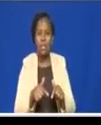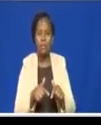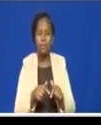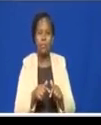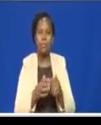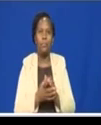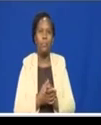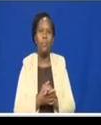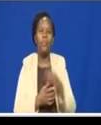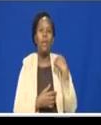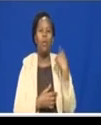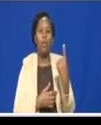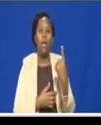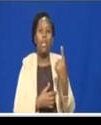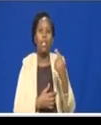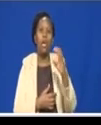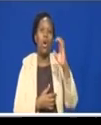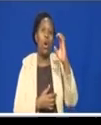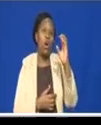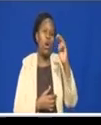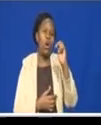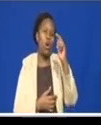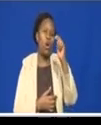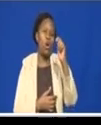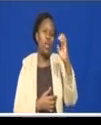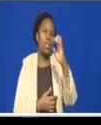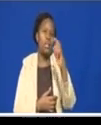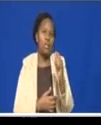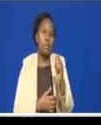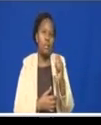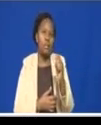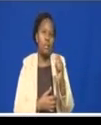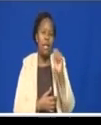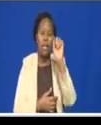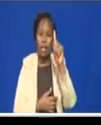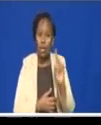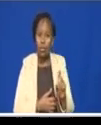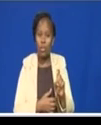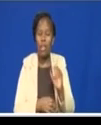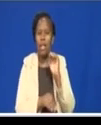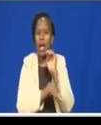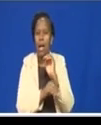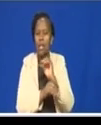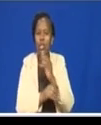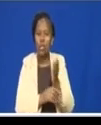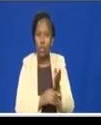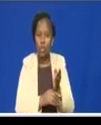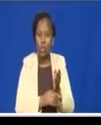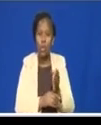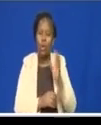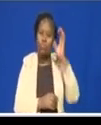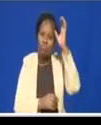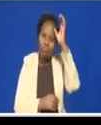excerpt? Number one, concept. There are questions that ask you to place